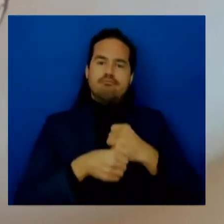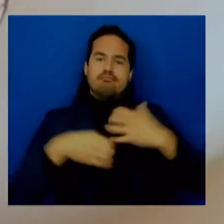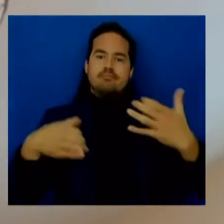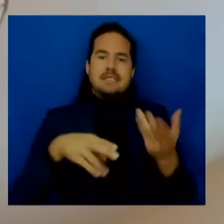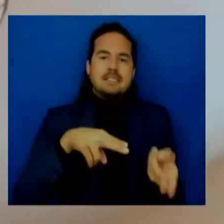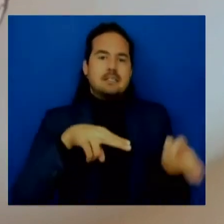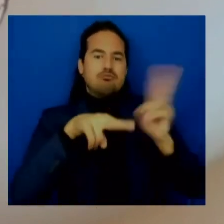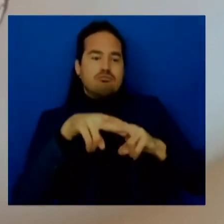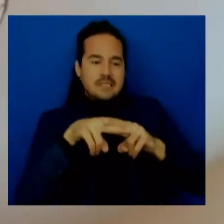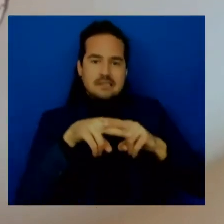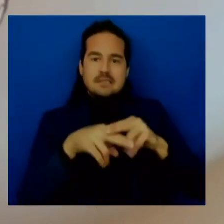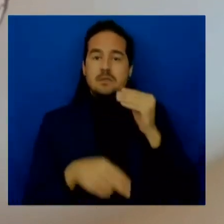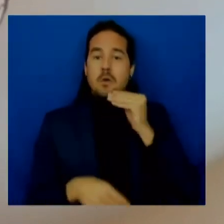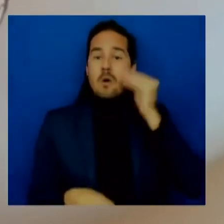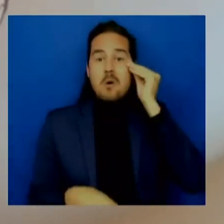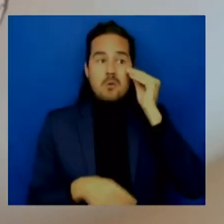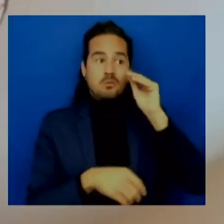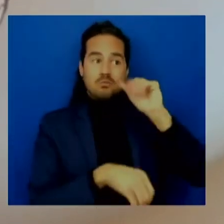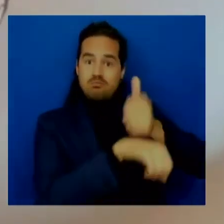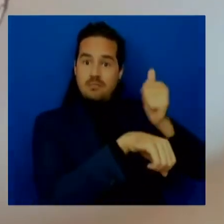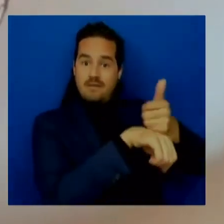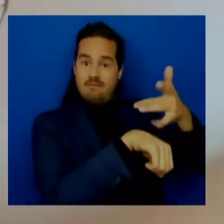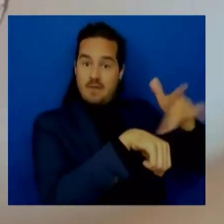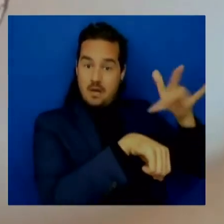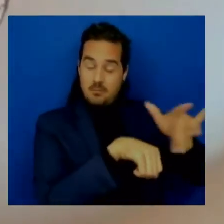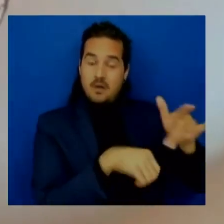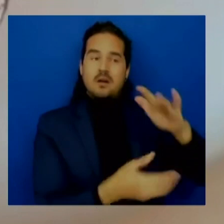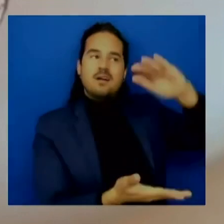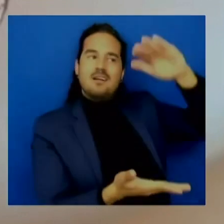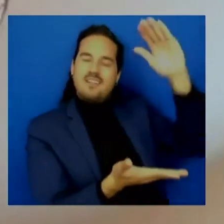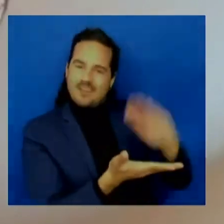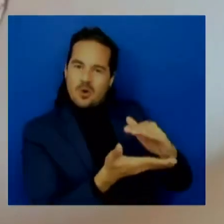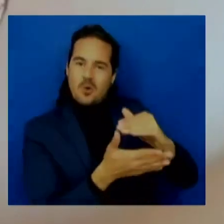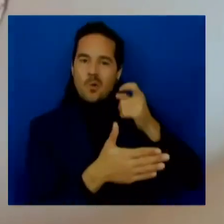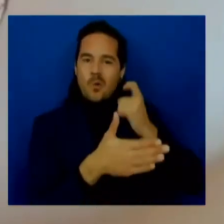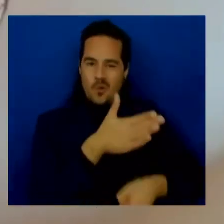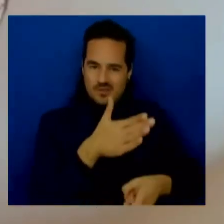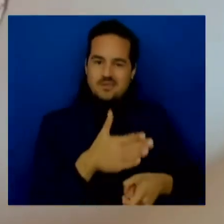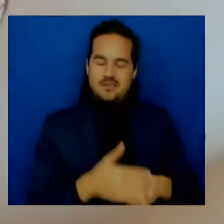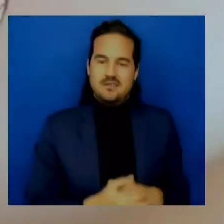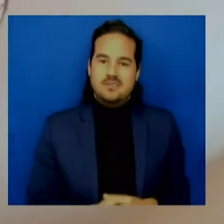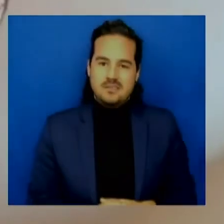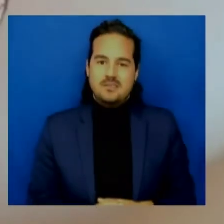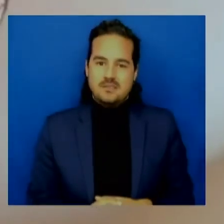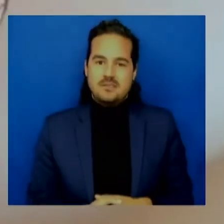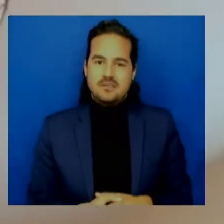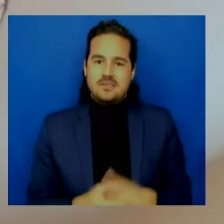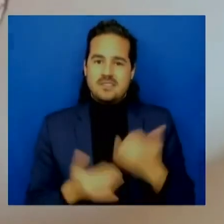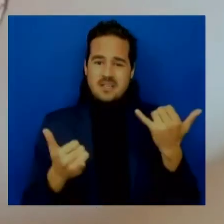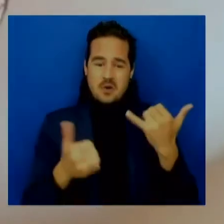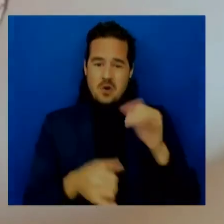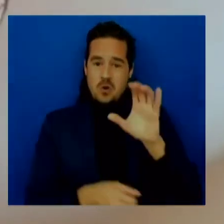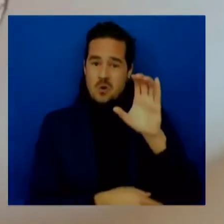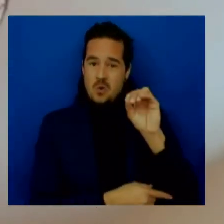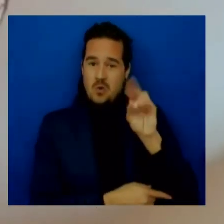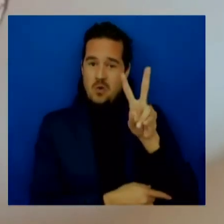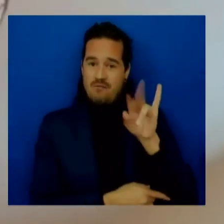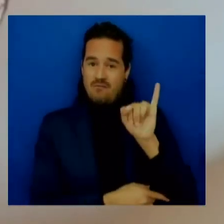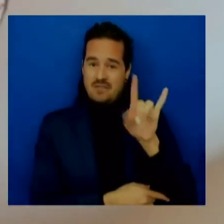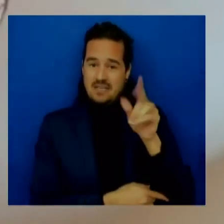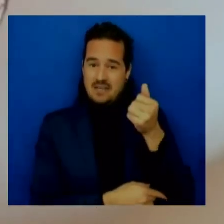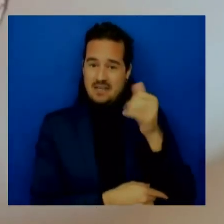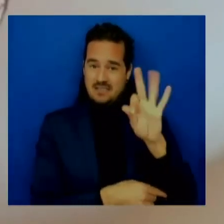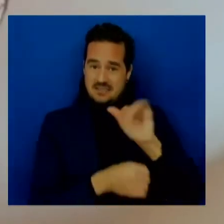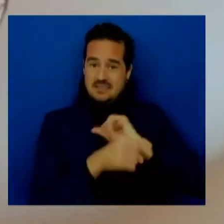to be concerned about regarding COVID-19. Eviction shouldn't have to be one of those things. So I'm looking forward to this bill